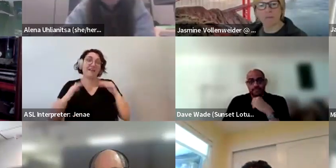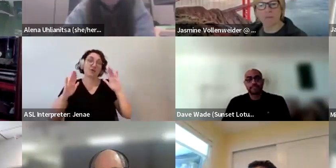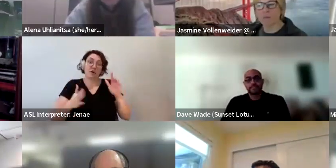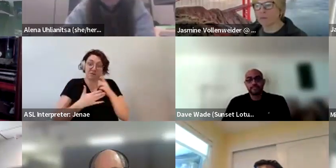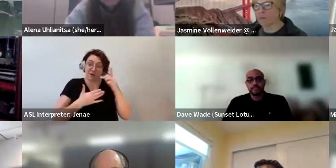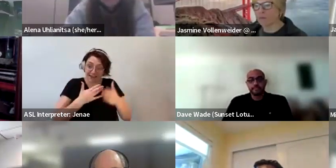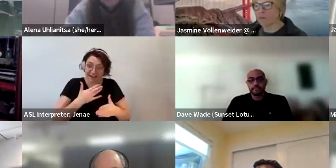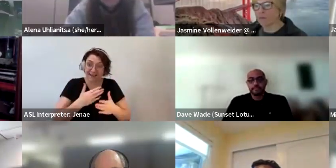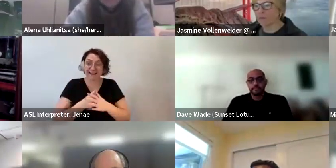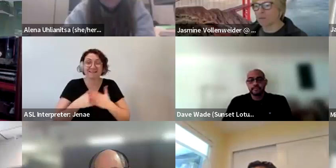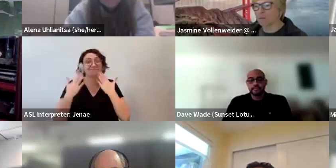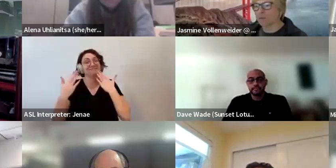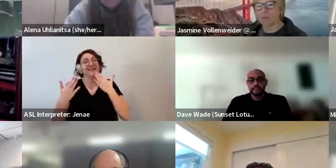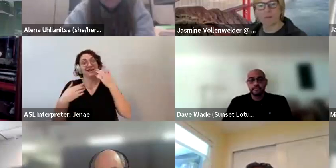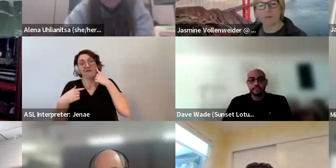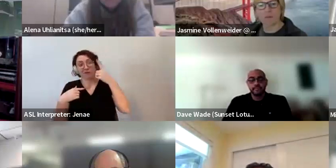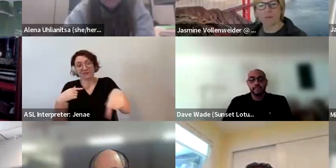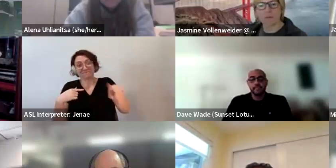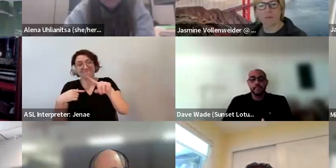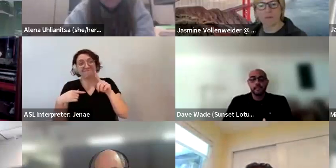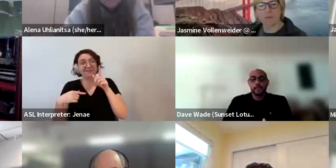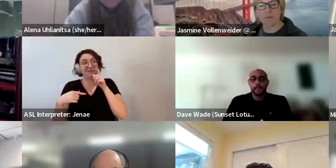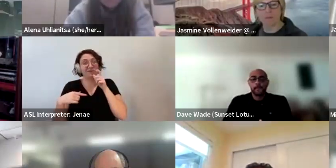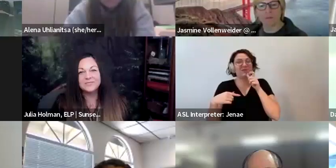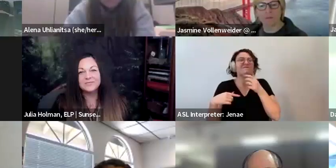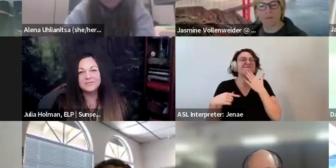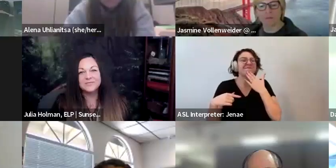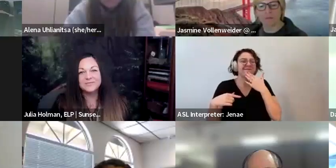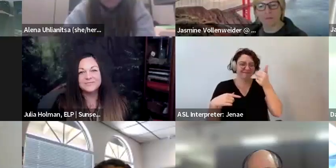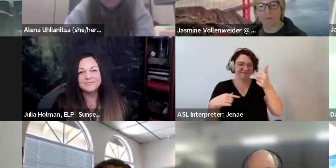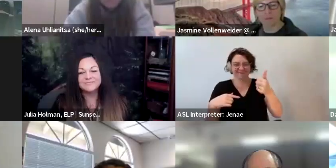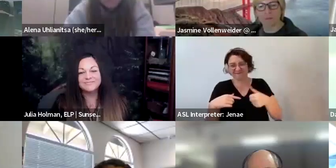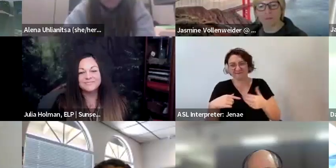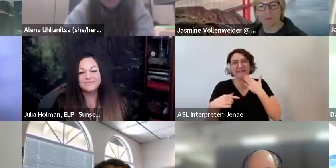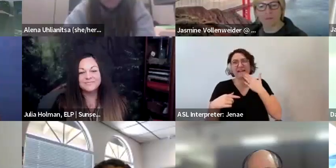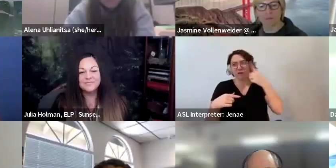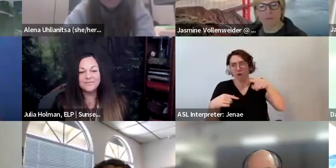weekend. And thank you for those that participated